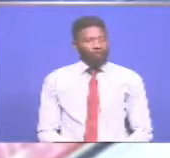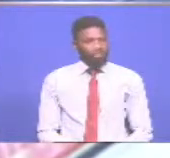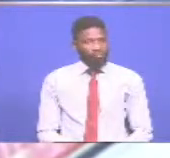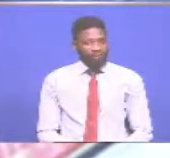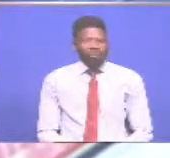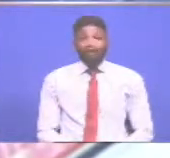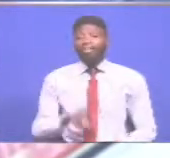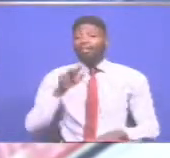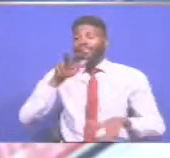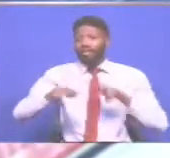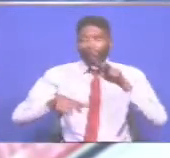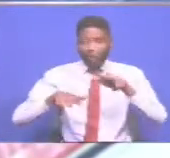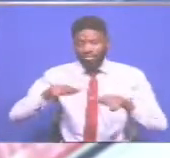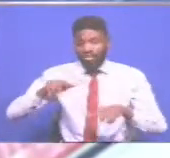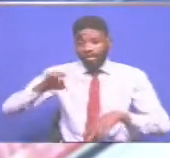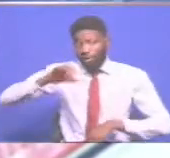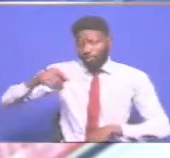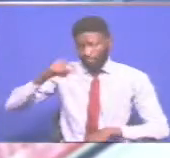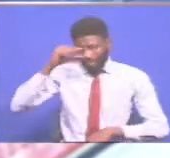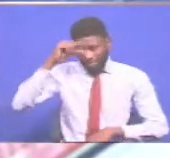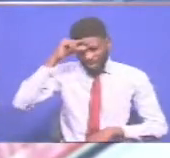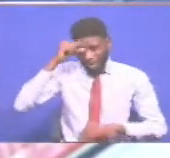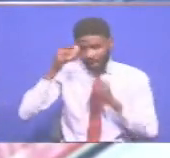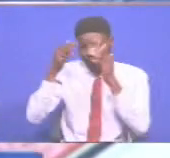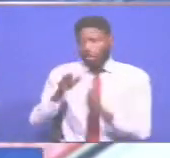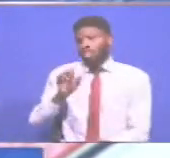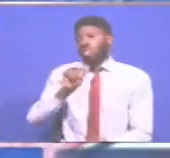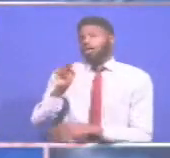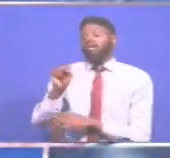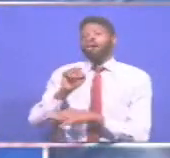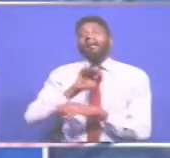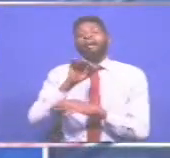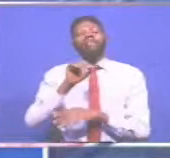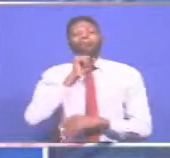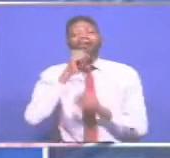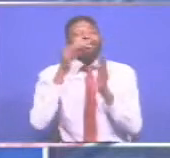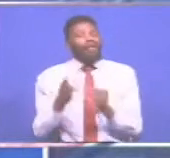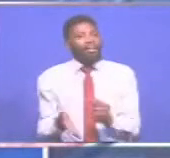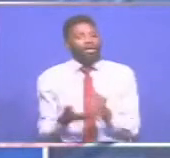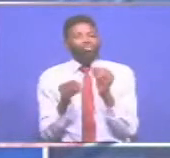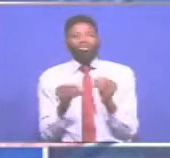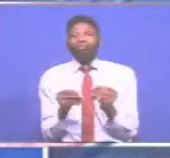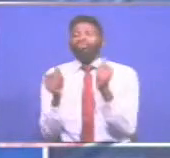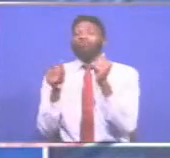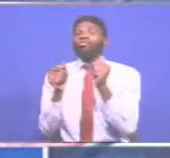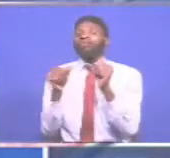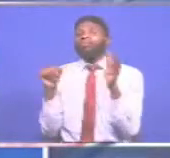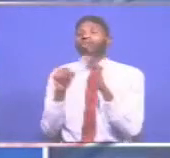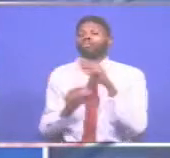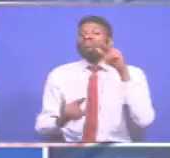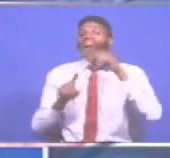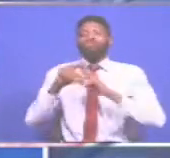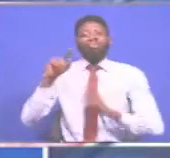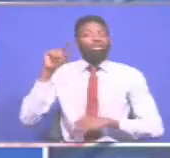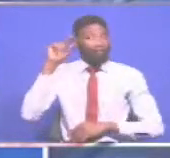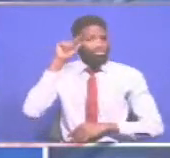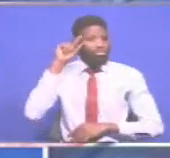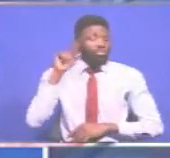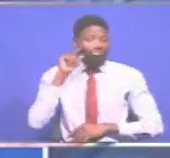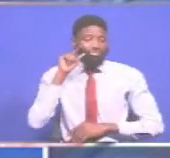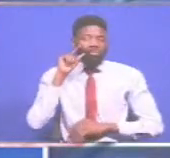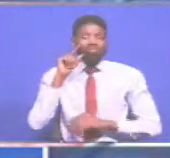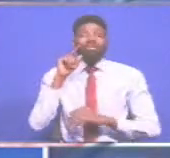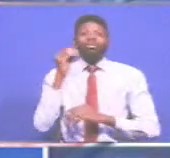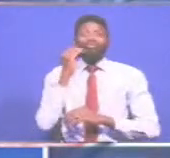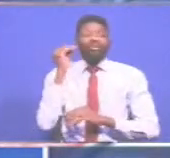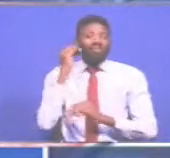Kirinyaga County Governor Anne Waiguru has called on elders to address rising cases of domestic violence in the region. The county boss